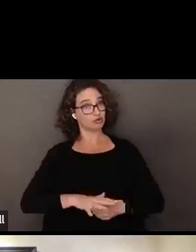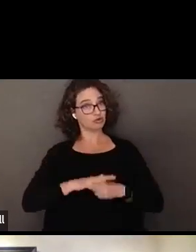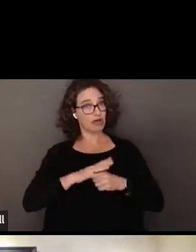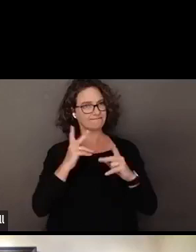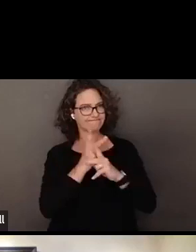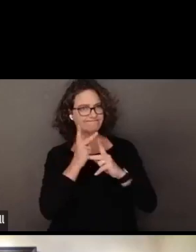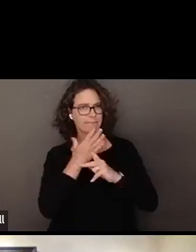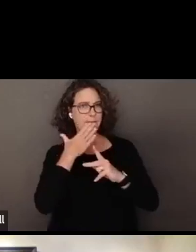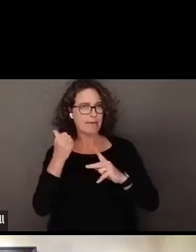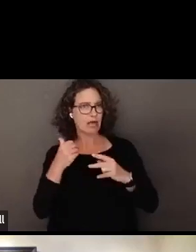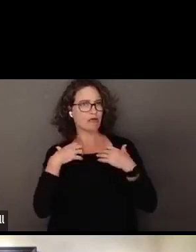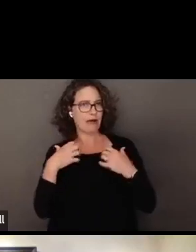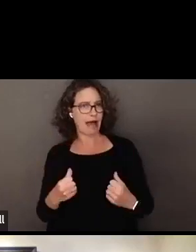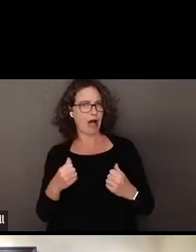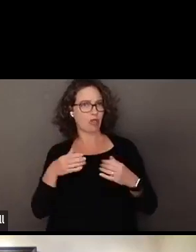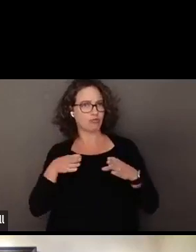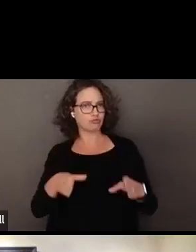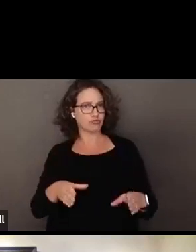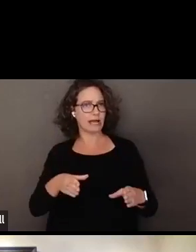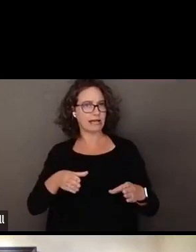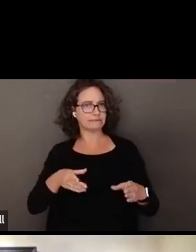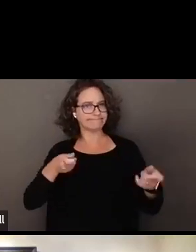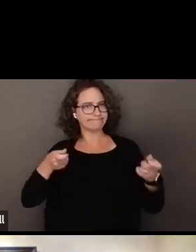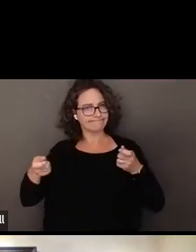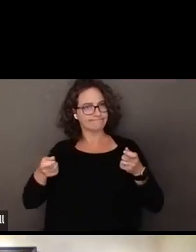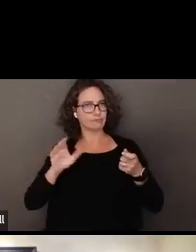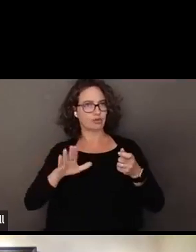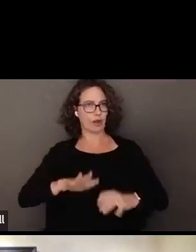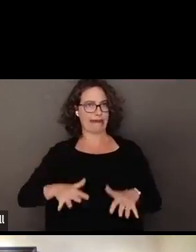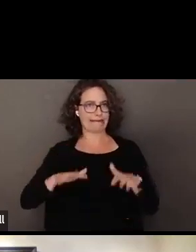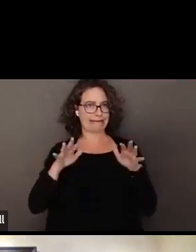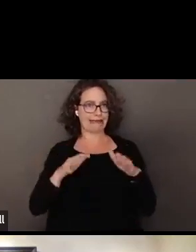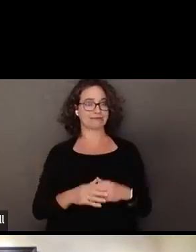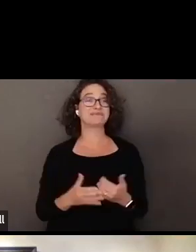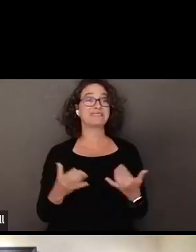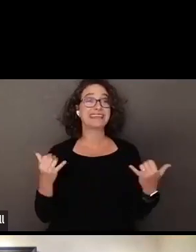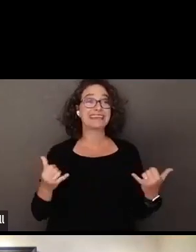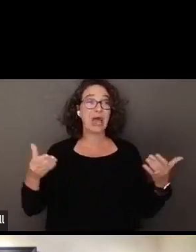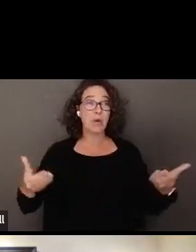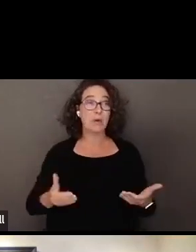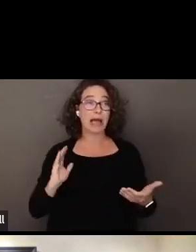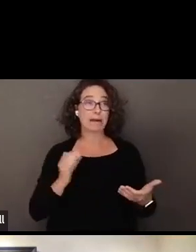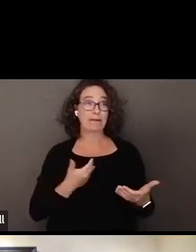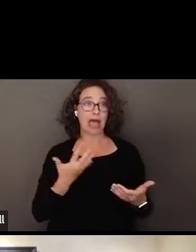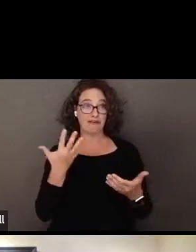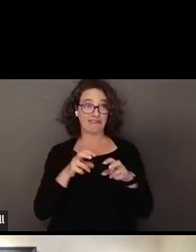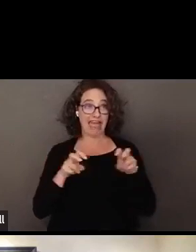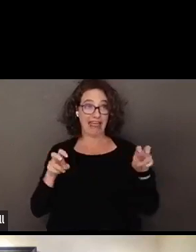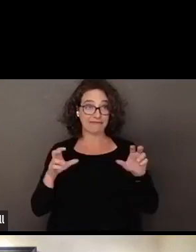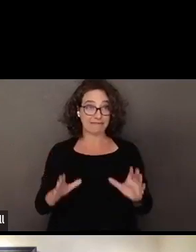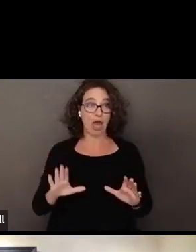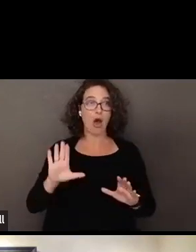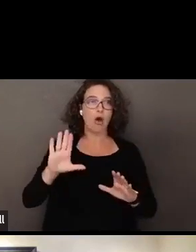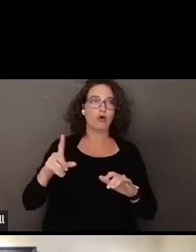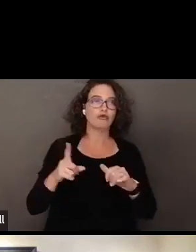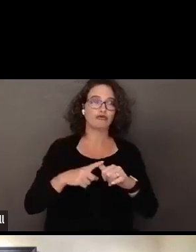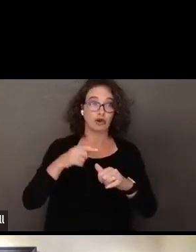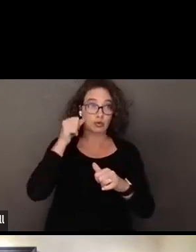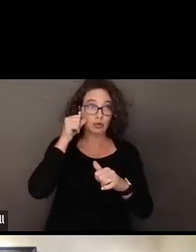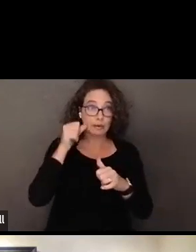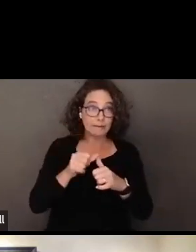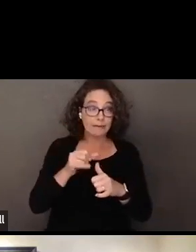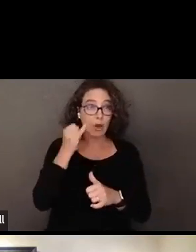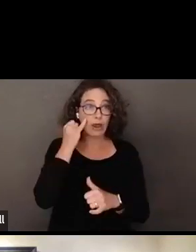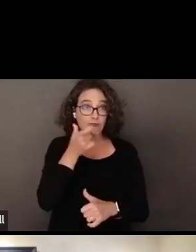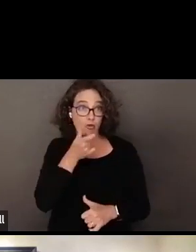with anxiety. So now I'd like to welcome our five panelists. And again, before I do that, I just want to remind you that if you're watching